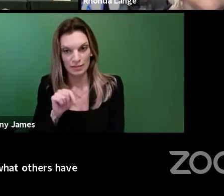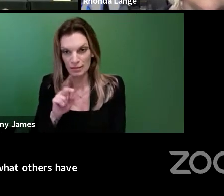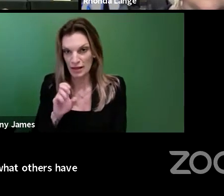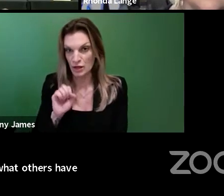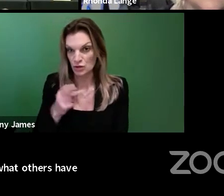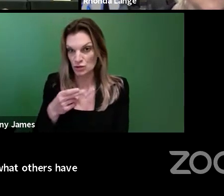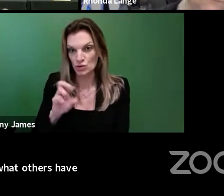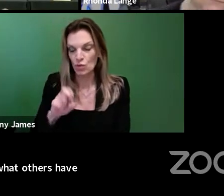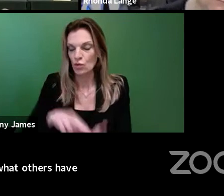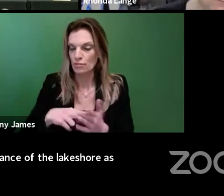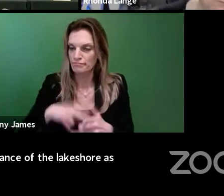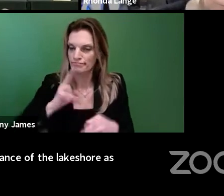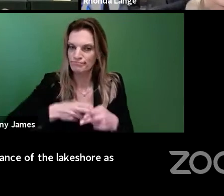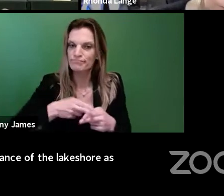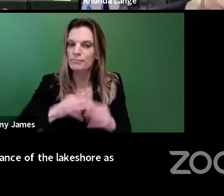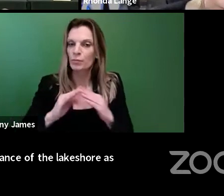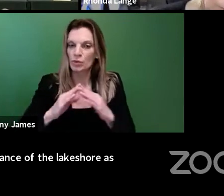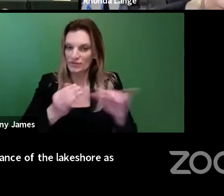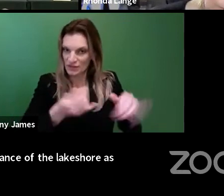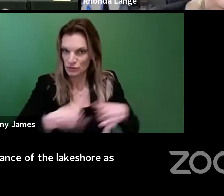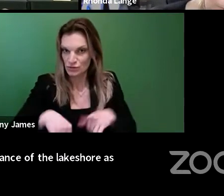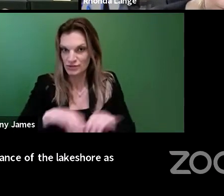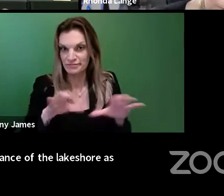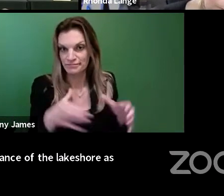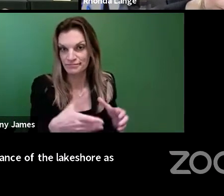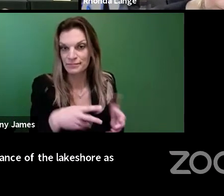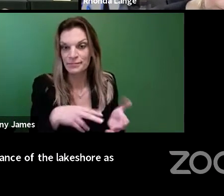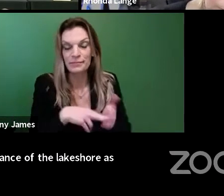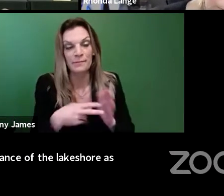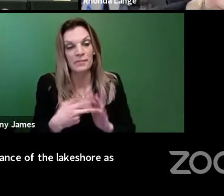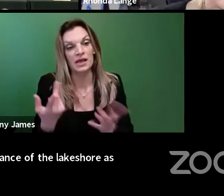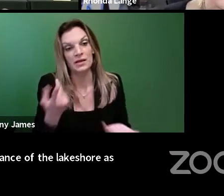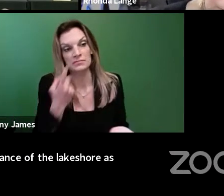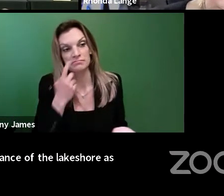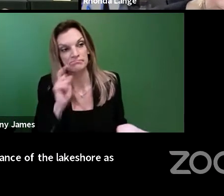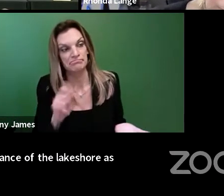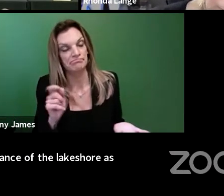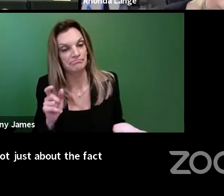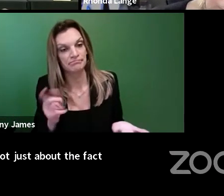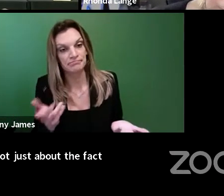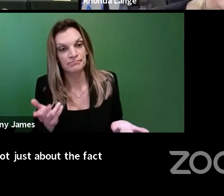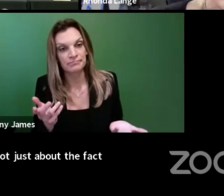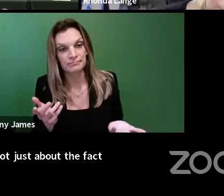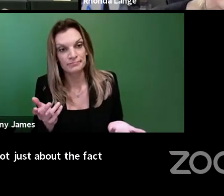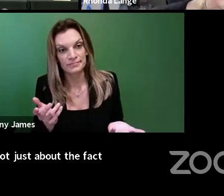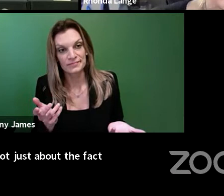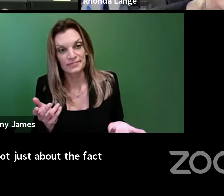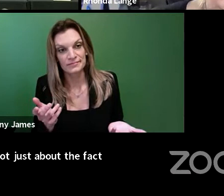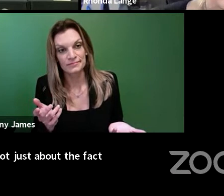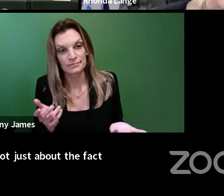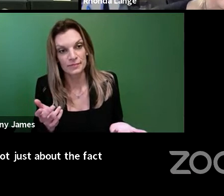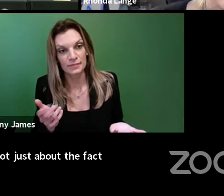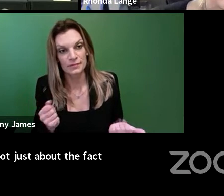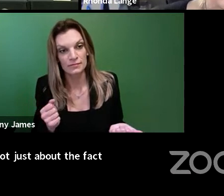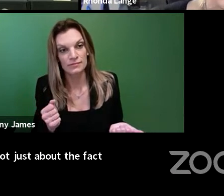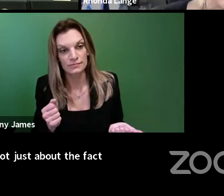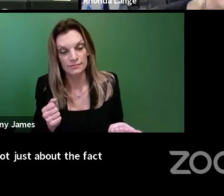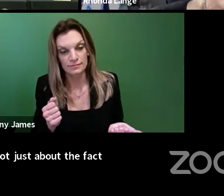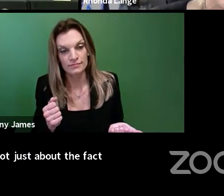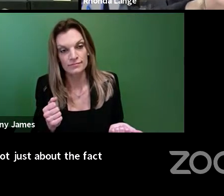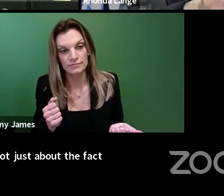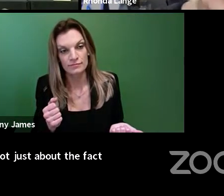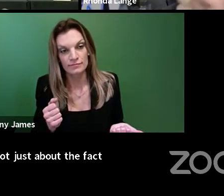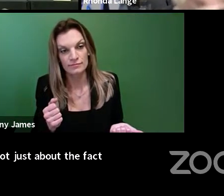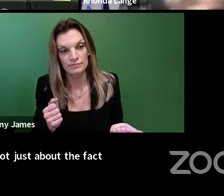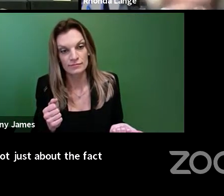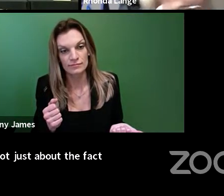community of interest. Now, it's not just about the fact that we have a unique ability as members of this state to be able